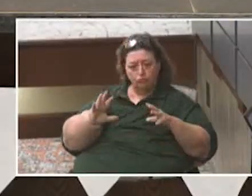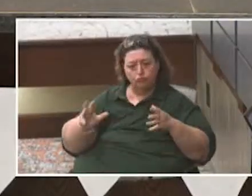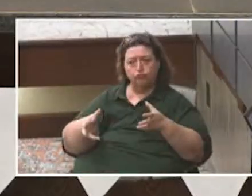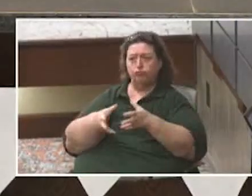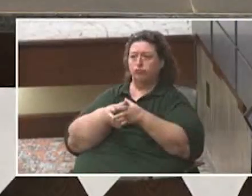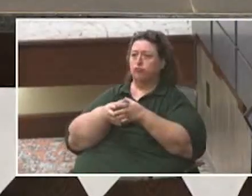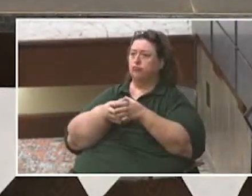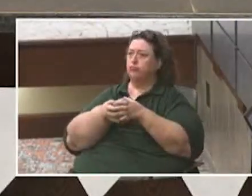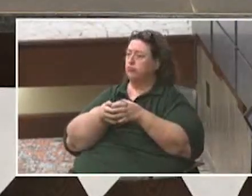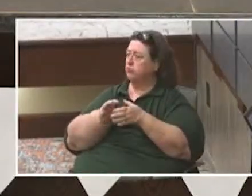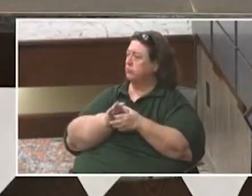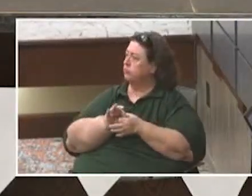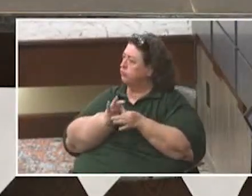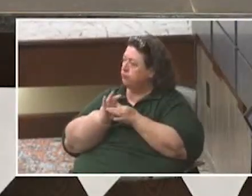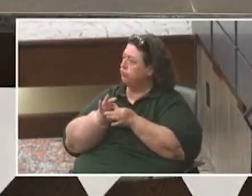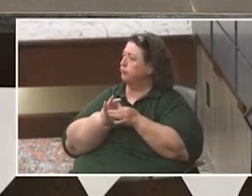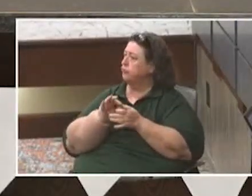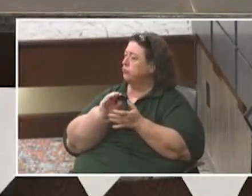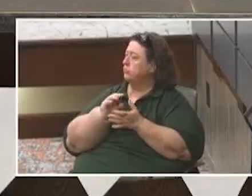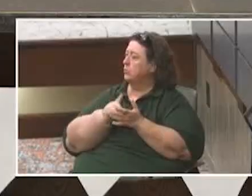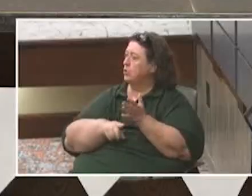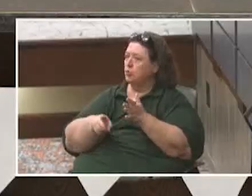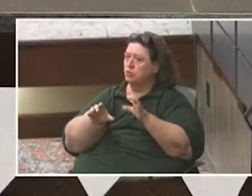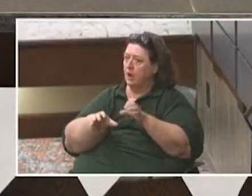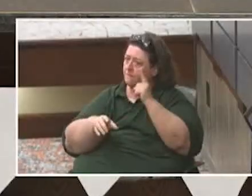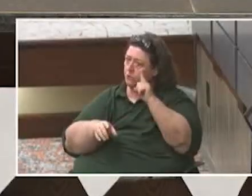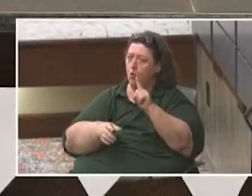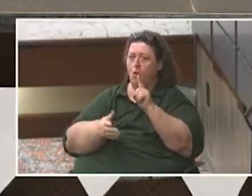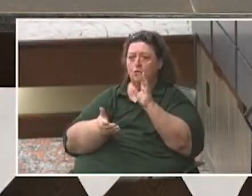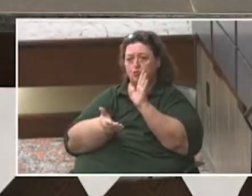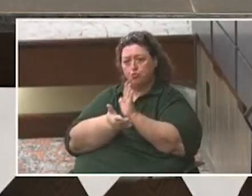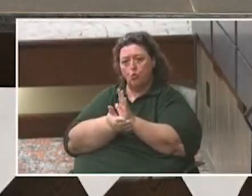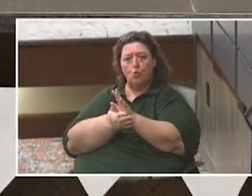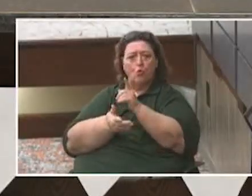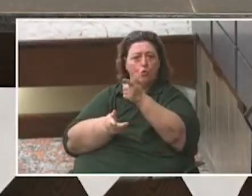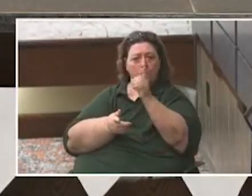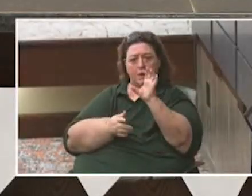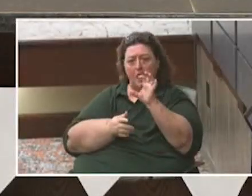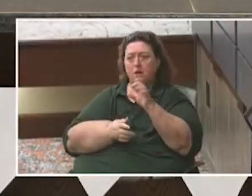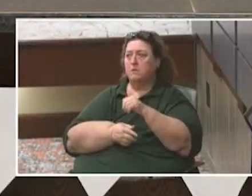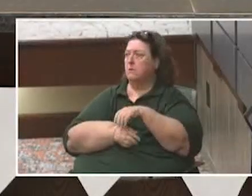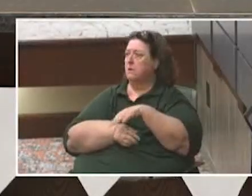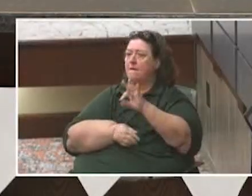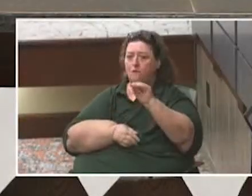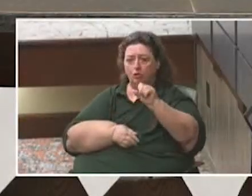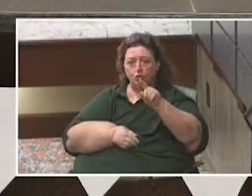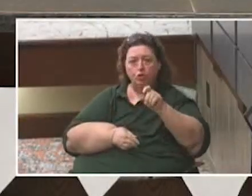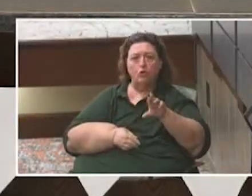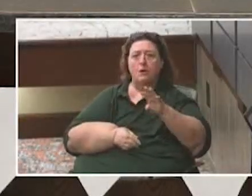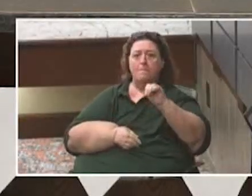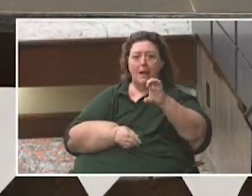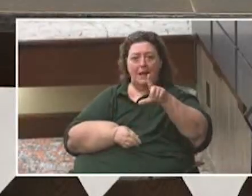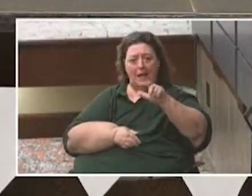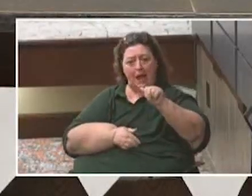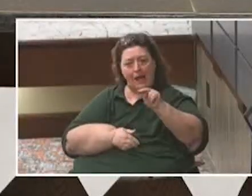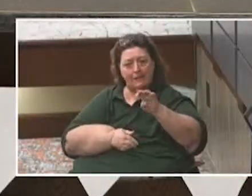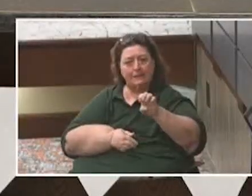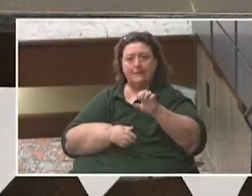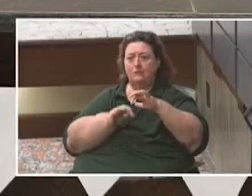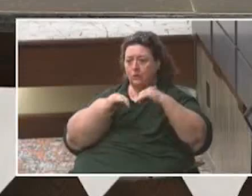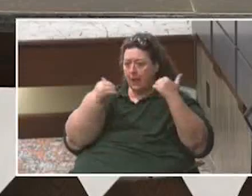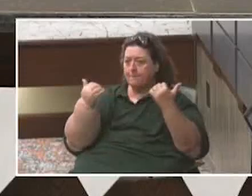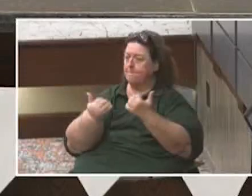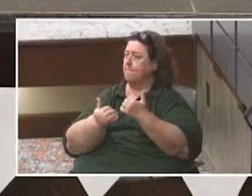what you've done with McLean, or what the school has done with McLean and Foster, nearly $500 million of investment. You guys believe